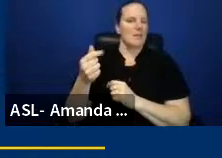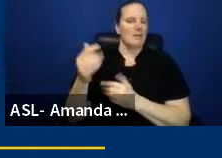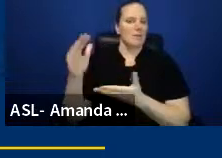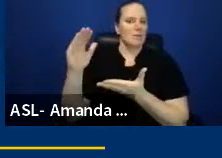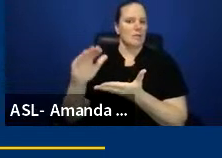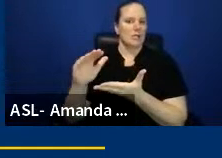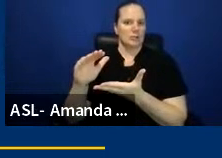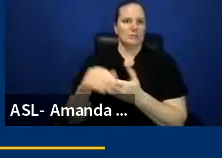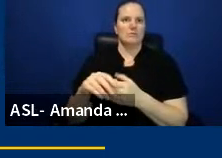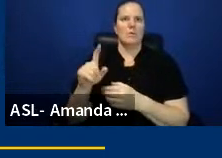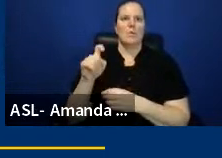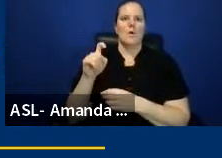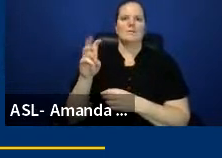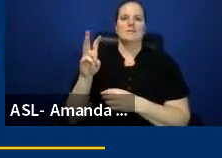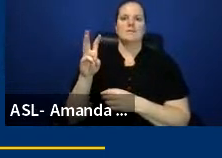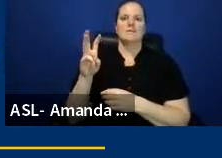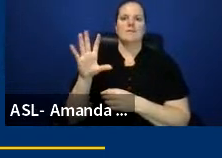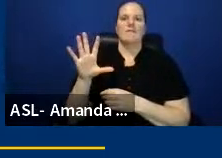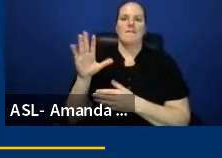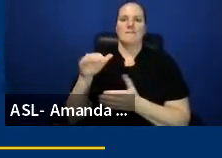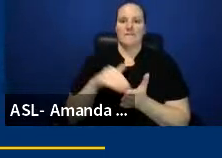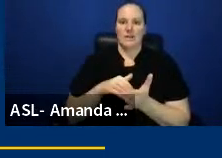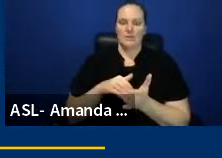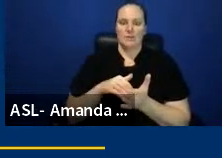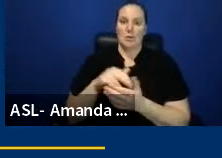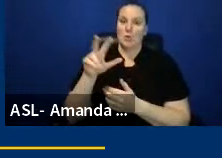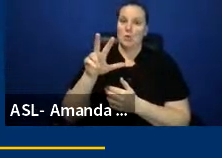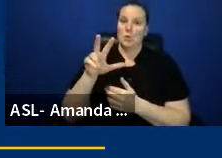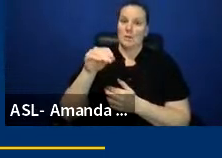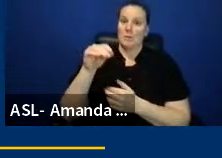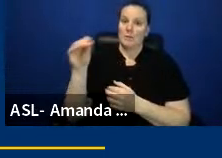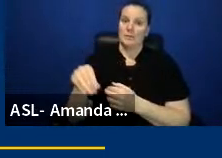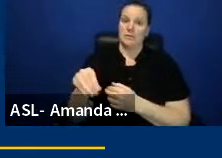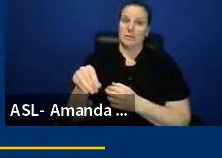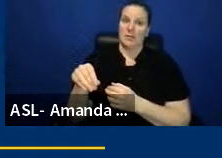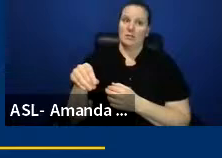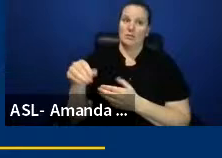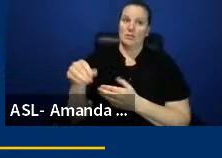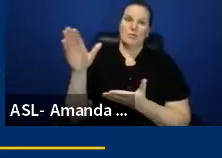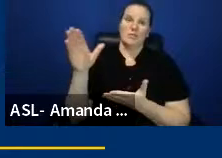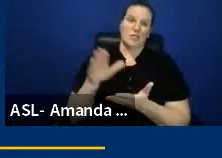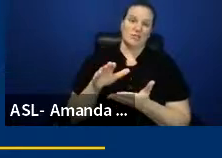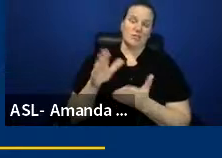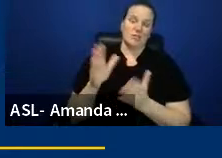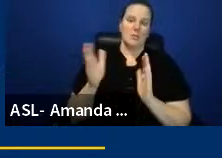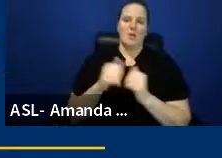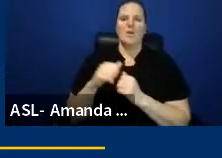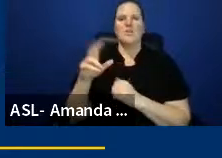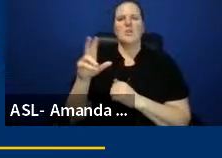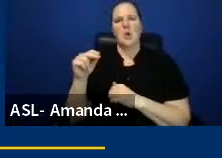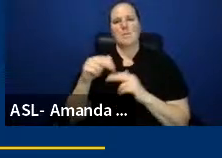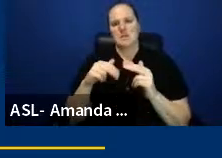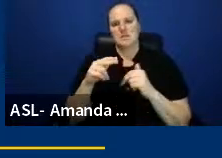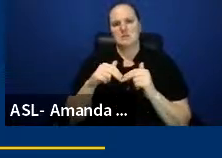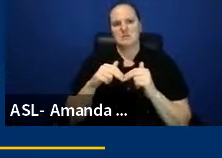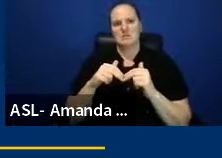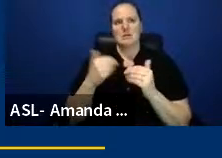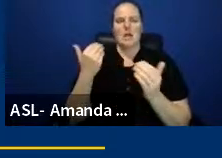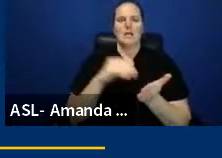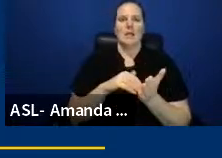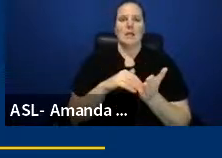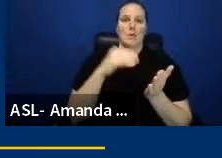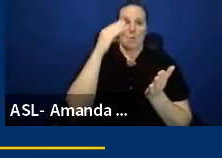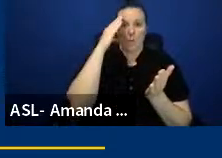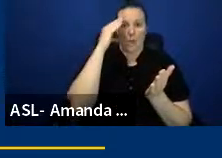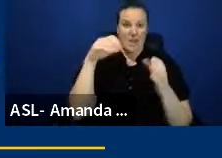bound about 175,000, which is a 3% reduction compared to the no build. And again, this is due to the